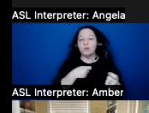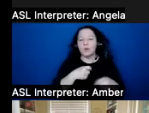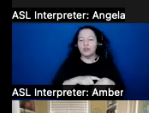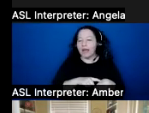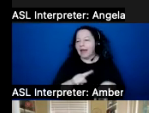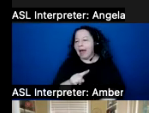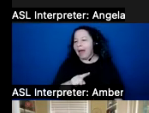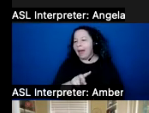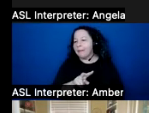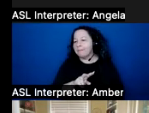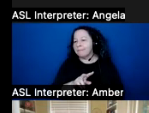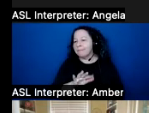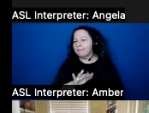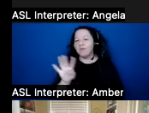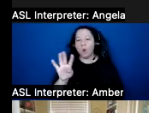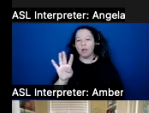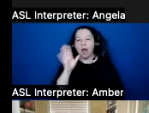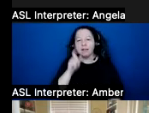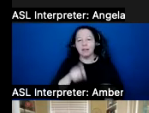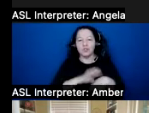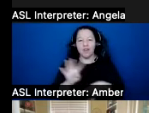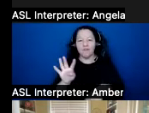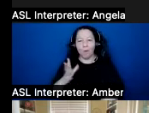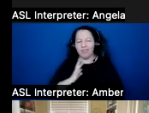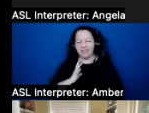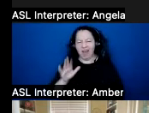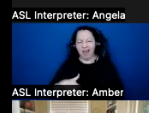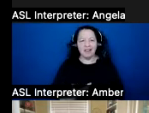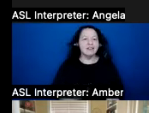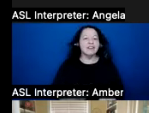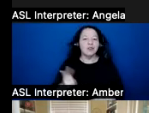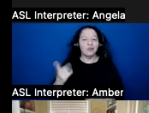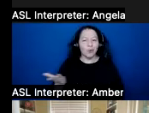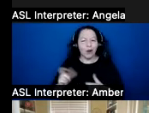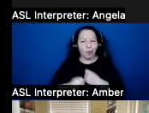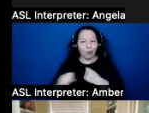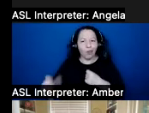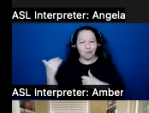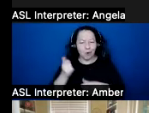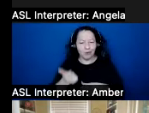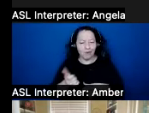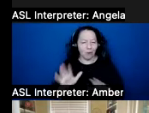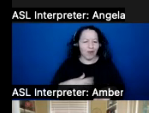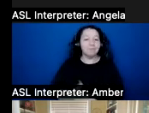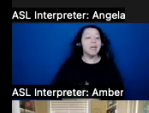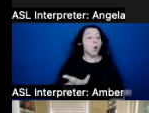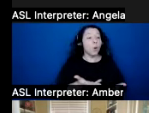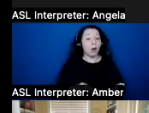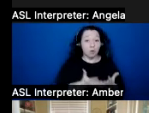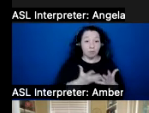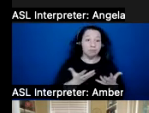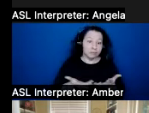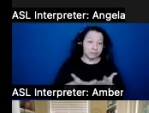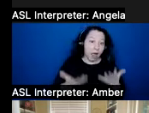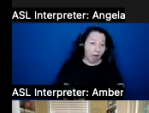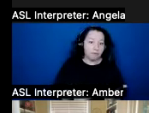I know it's been, I think today's like what, day 4, but it's still a lot and it's heavy. And I appreciate your presence as we work